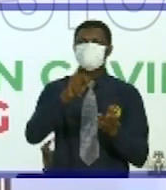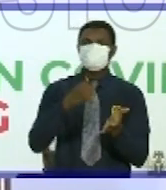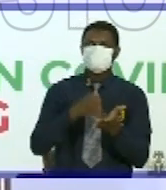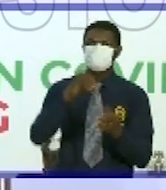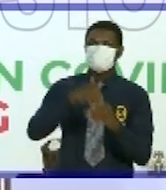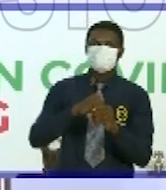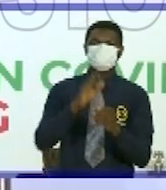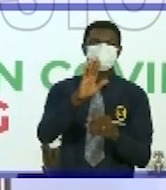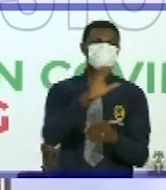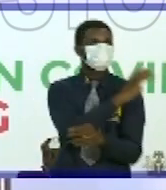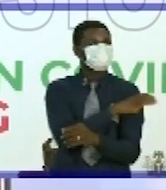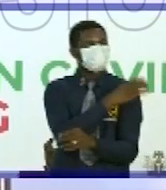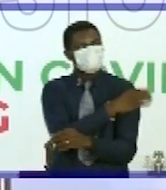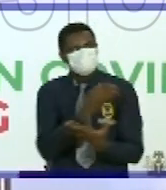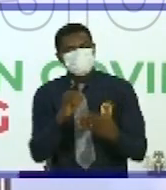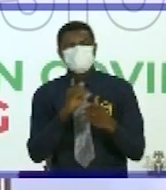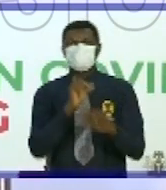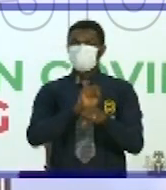genuine. Once you